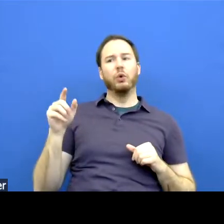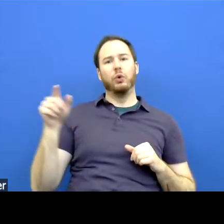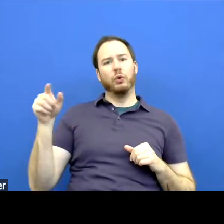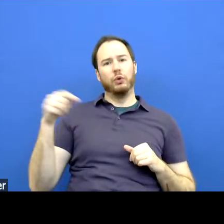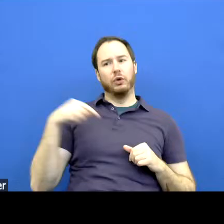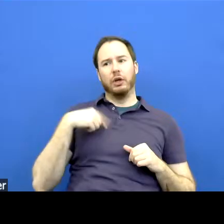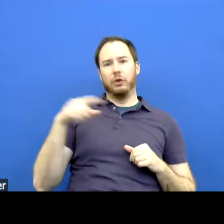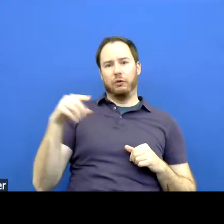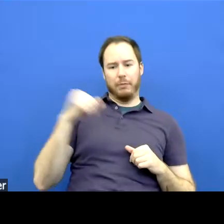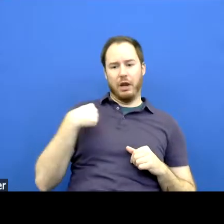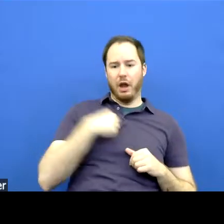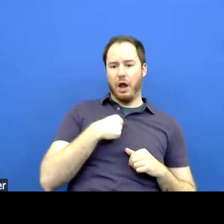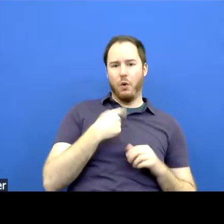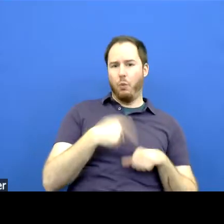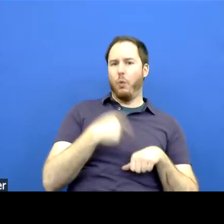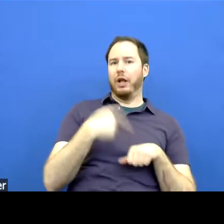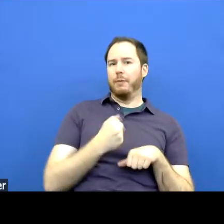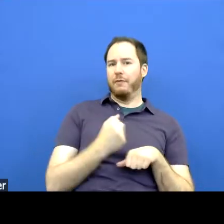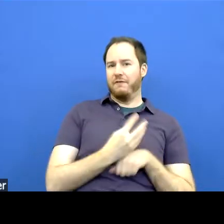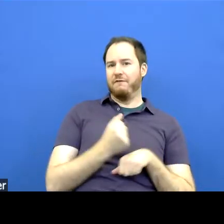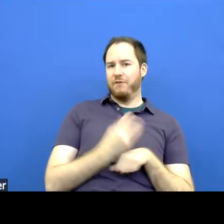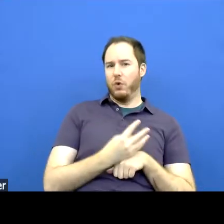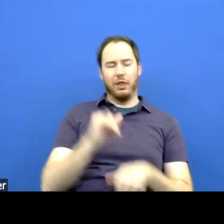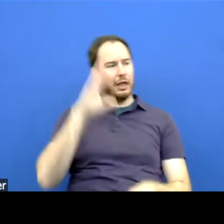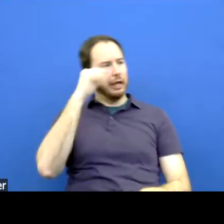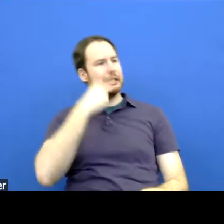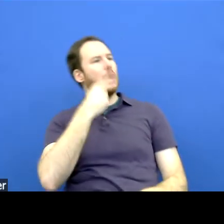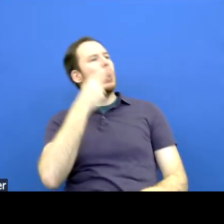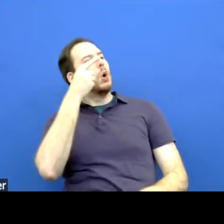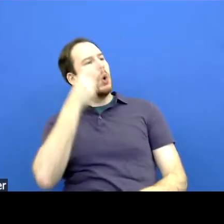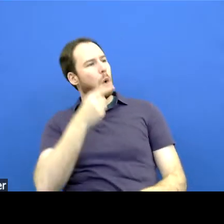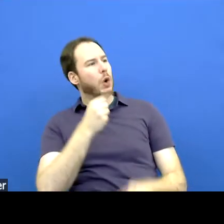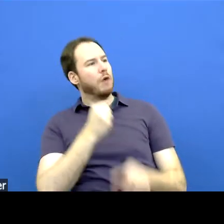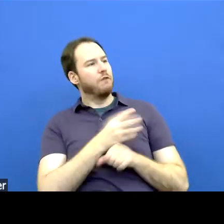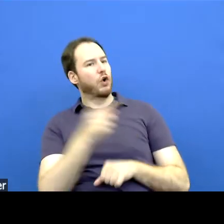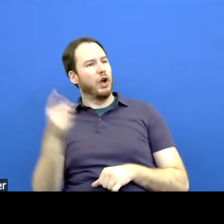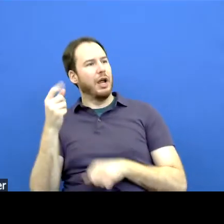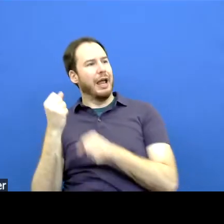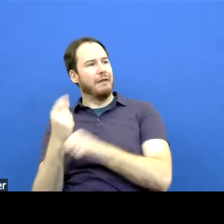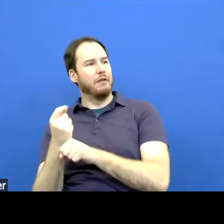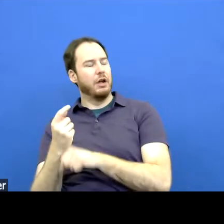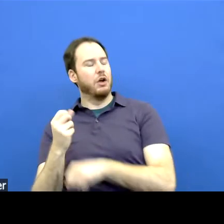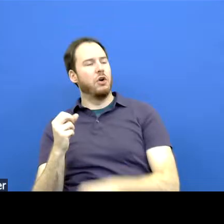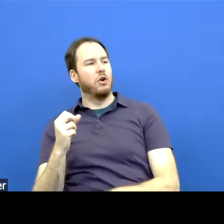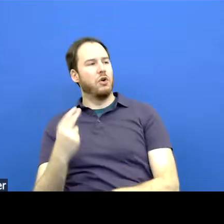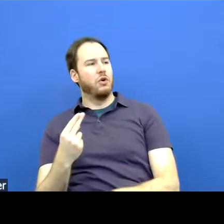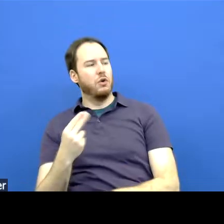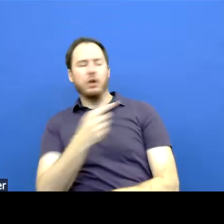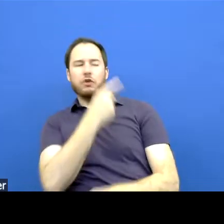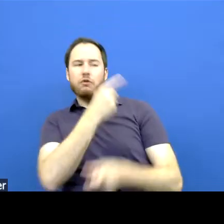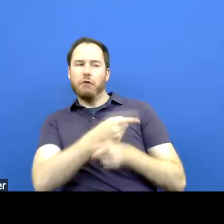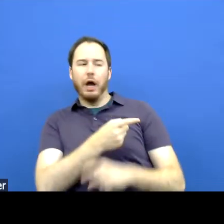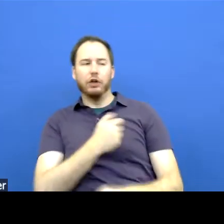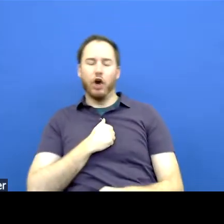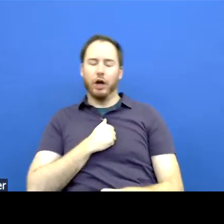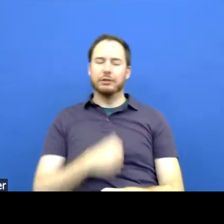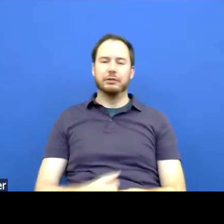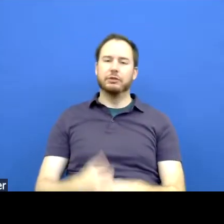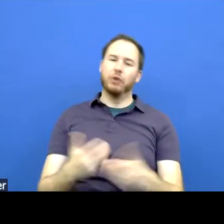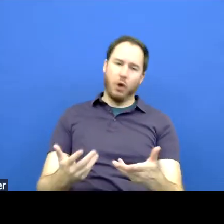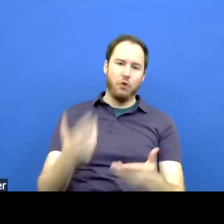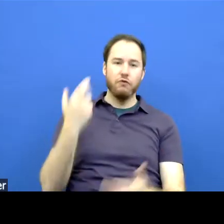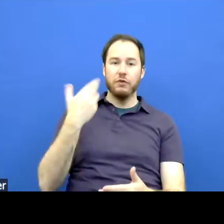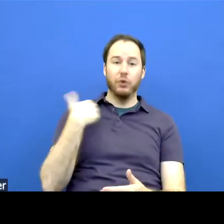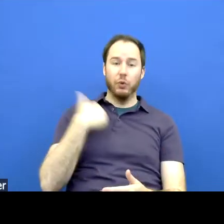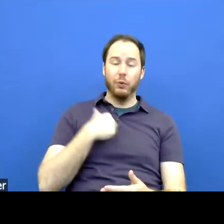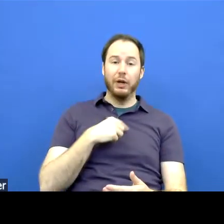inspection fees once every 4 years. And the guy says, good point, never mind. So like I said, part of why we're able to